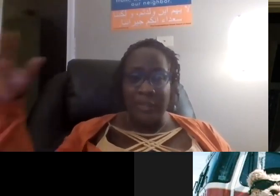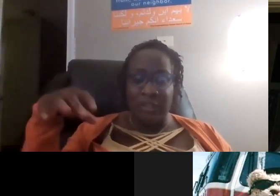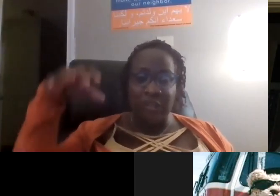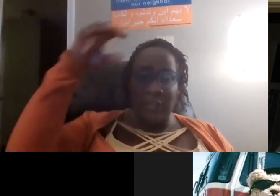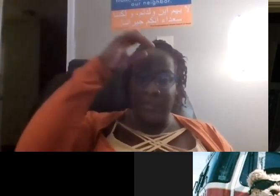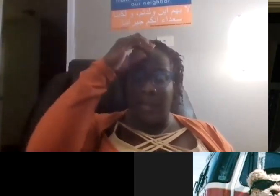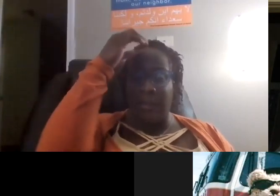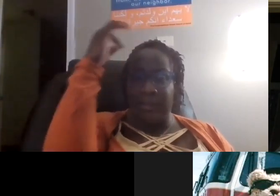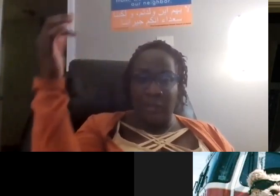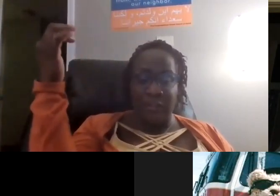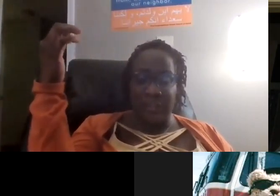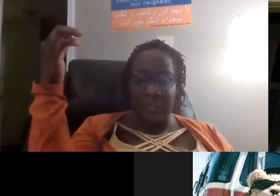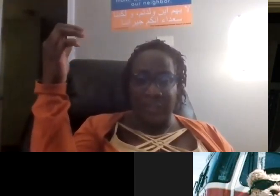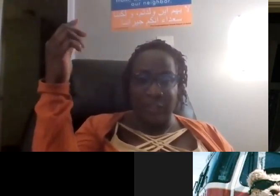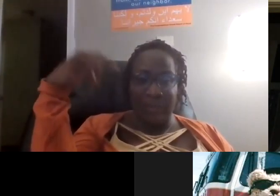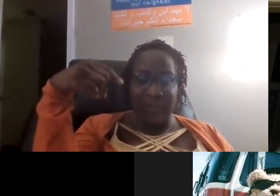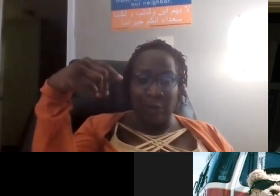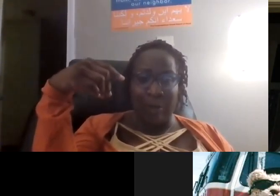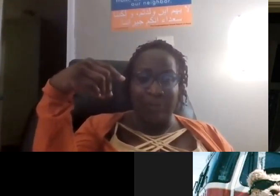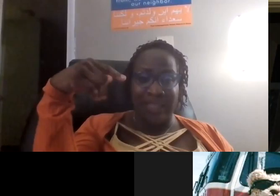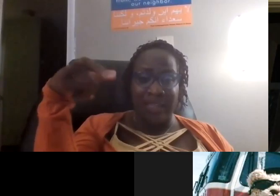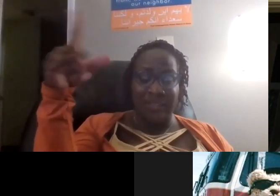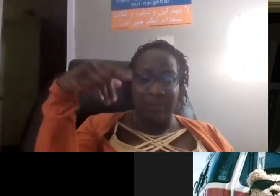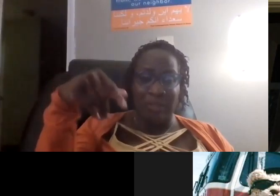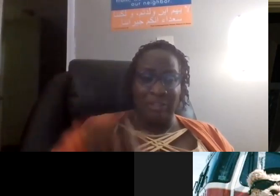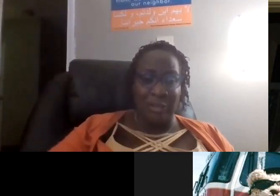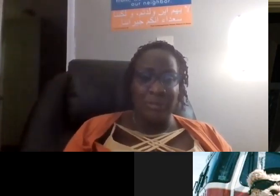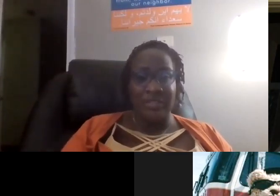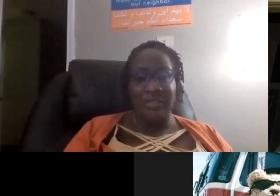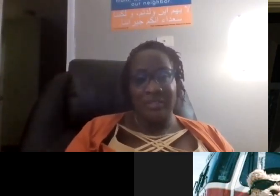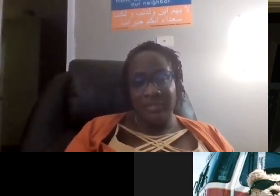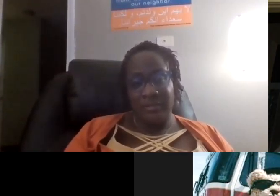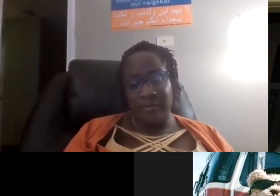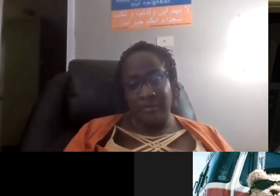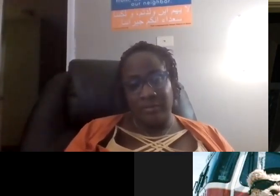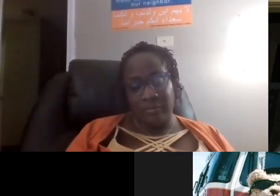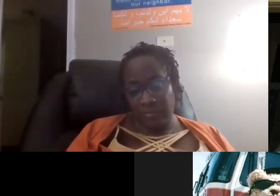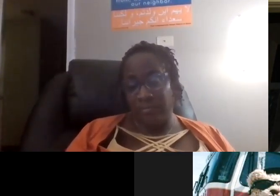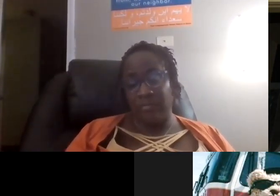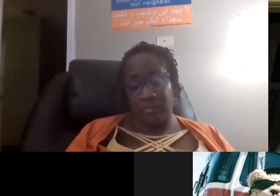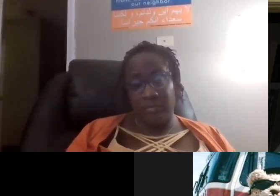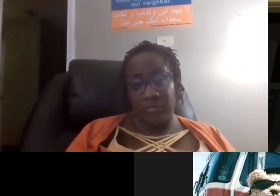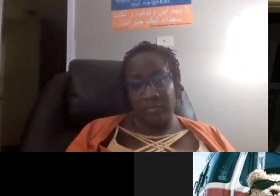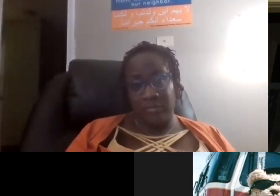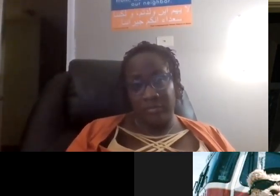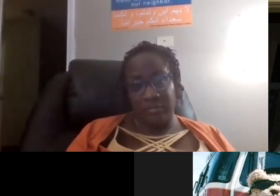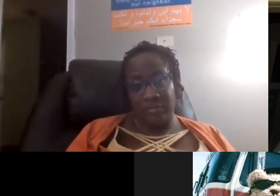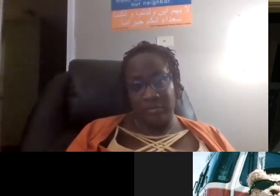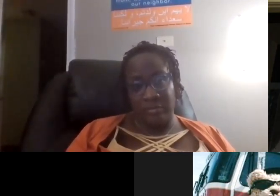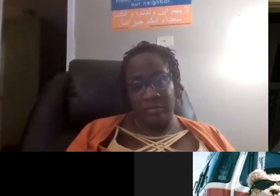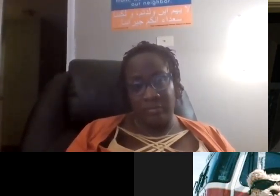So is it just closing out in a larger discussion based on what was said in the smaller groups? But yeah, based on what was said,